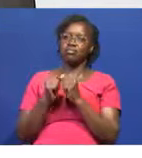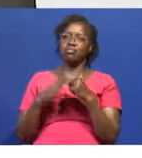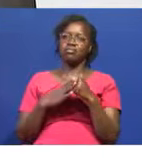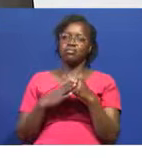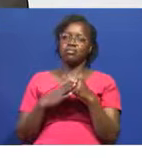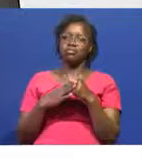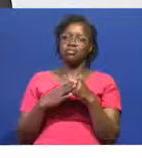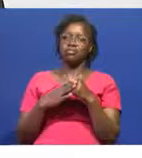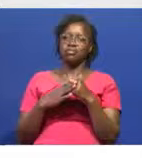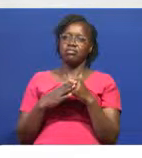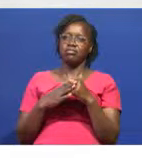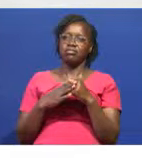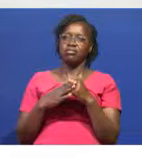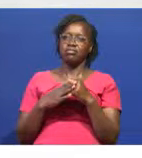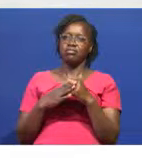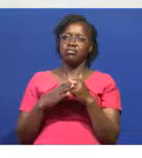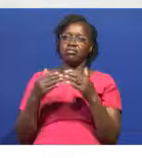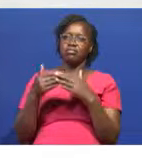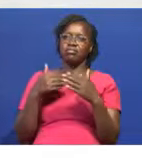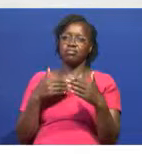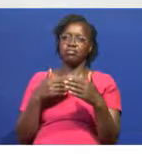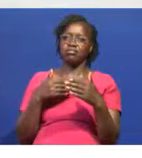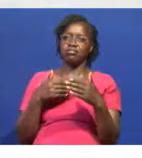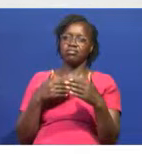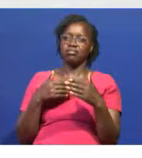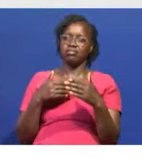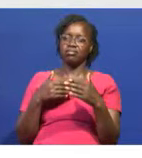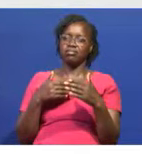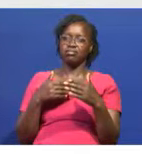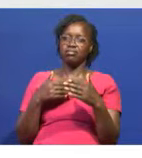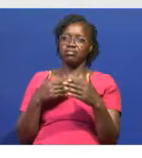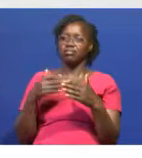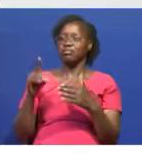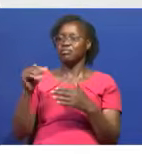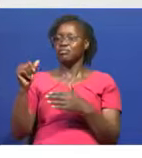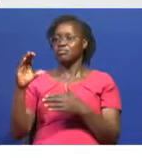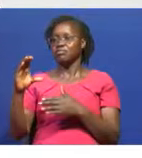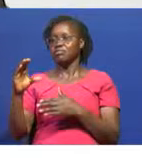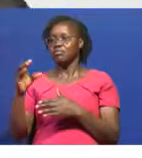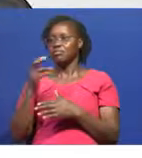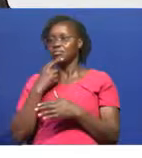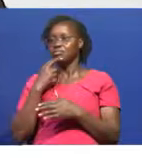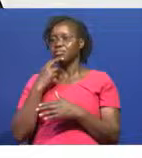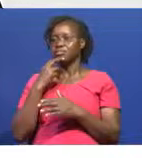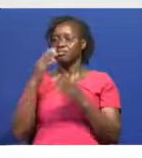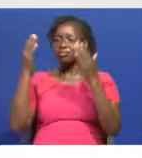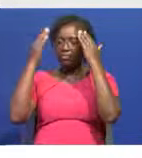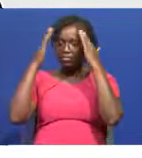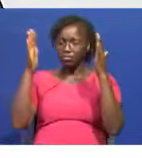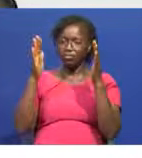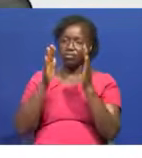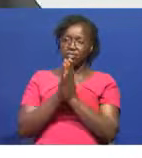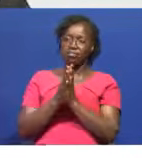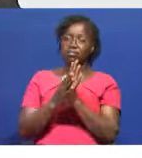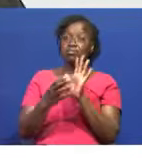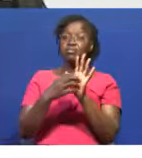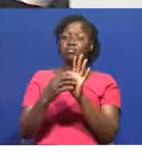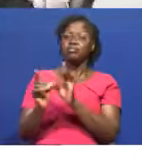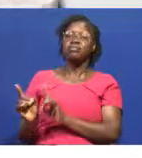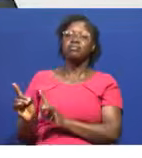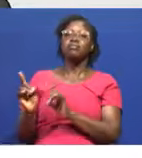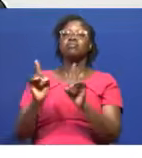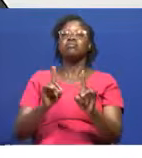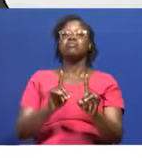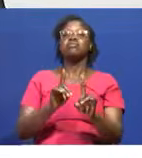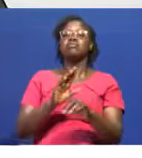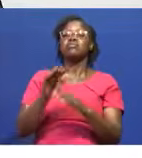19th. Okay. So we have the pre-DAC this Tuesday on 9th. This is like an awareness opening. It's like an advertisement. We are coming and we are